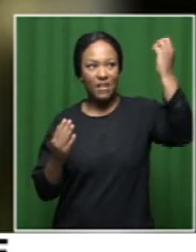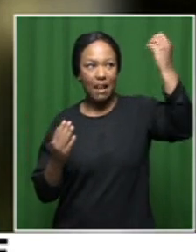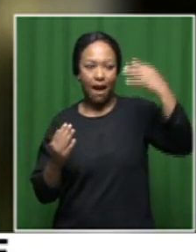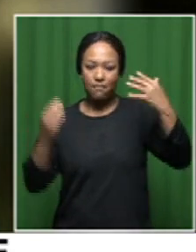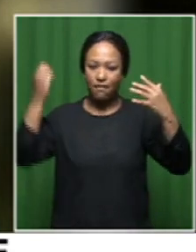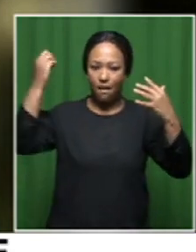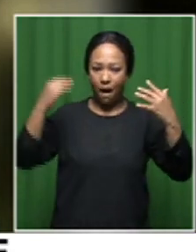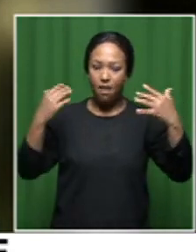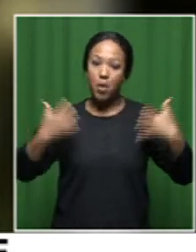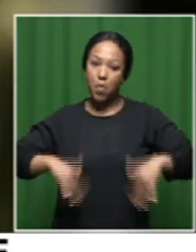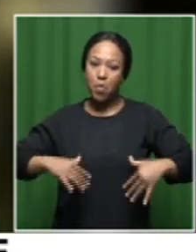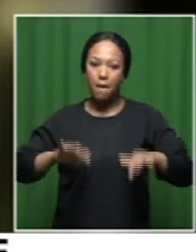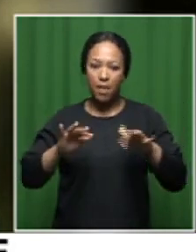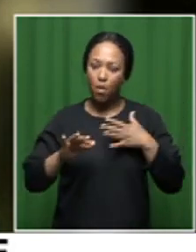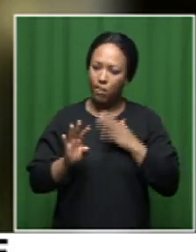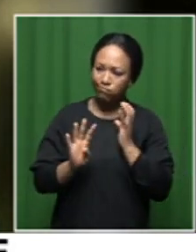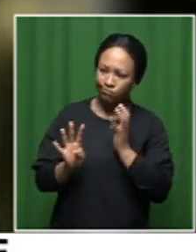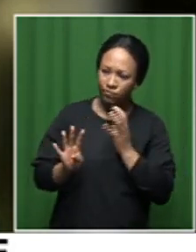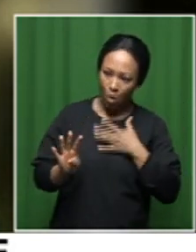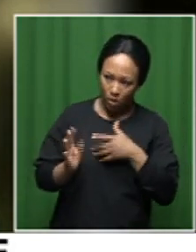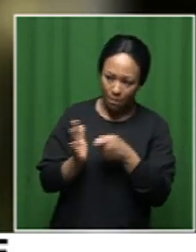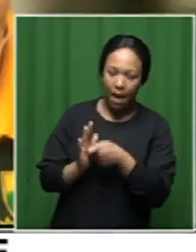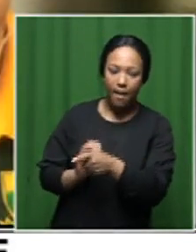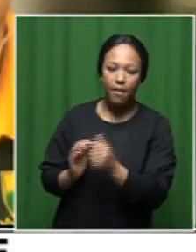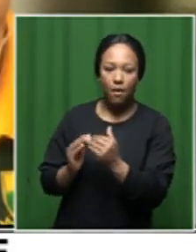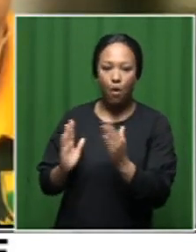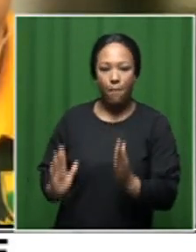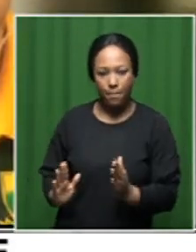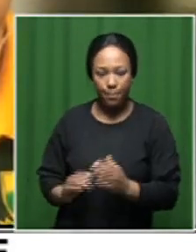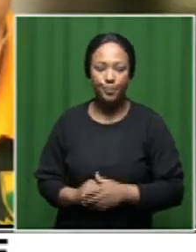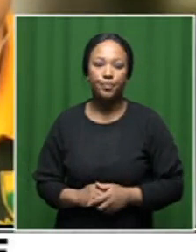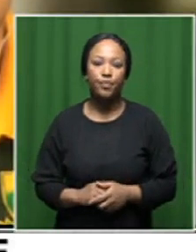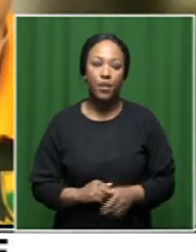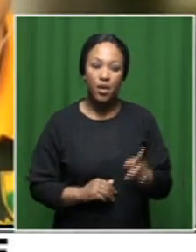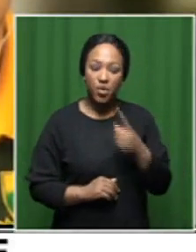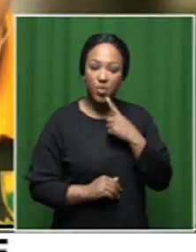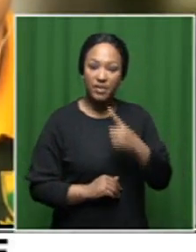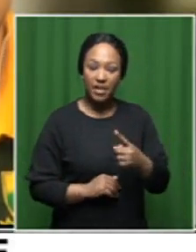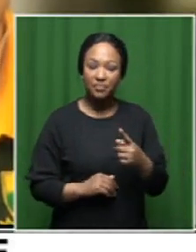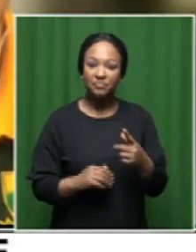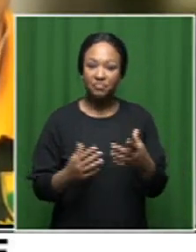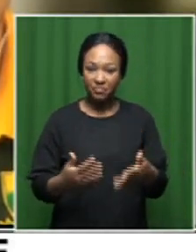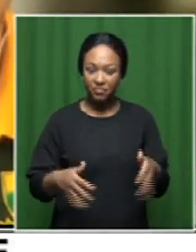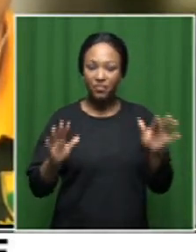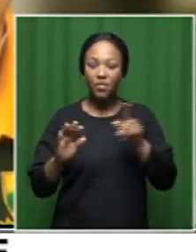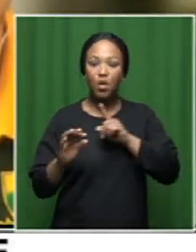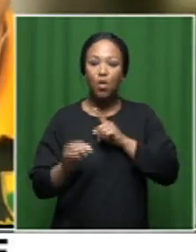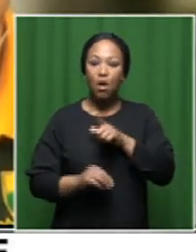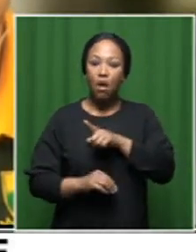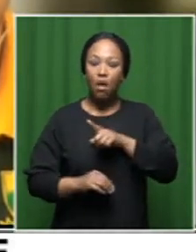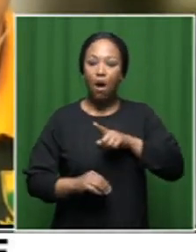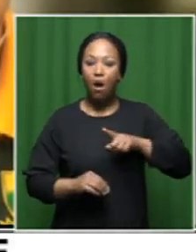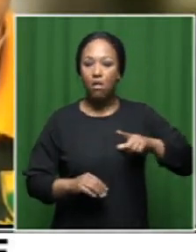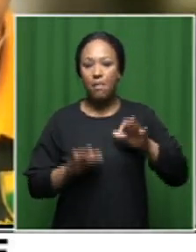certainly make it much more attractive than other properties in the market. Another thing that you mentioned, you say that we're slowly moving out of the prolonged